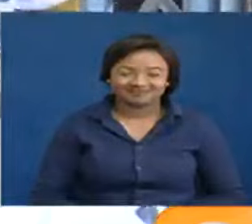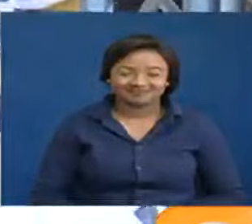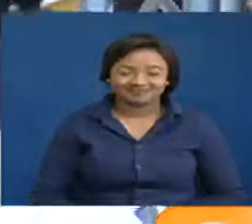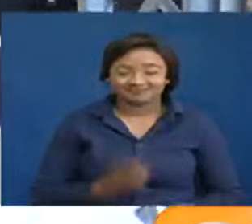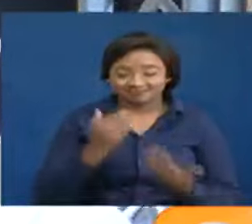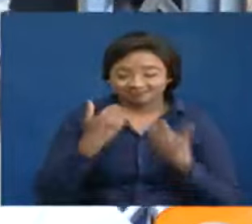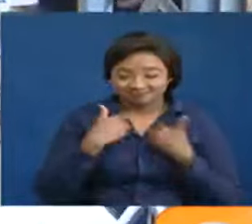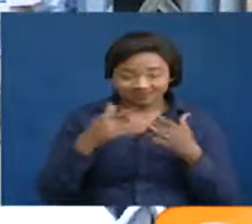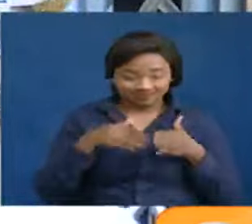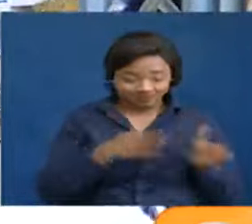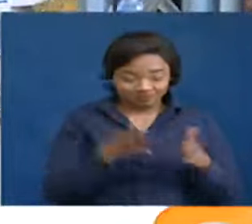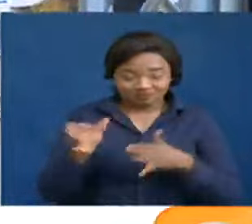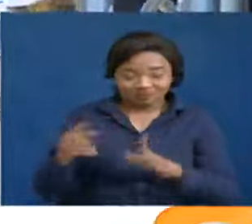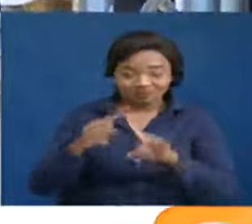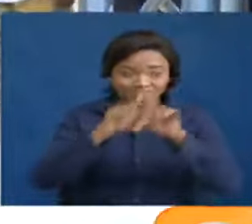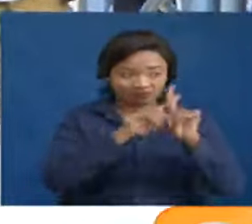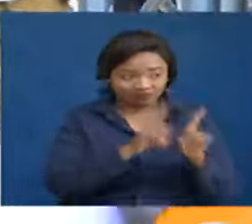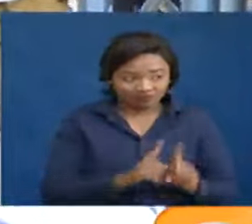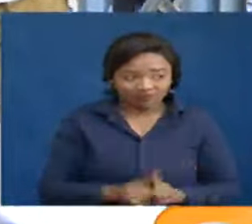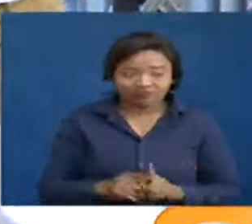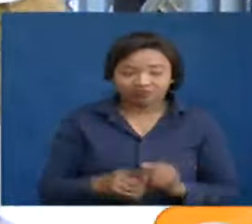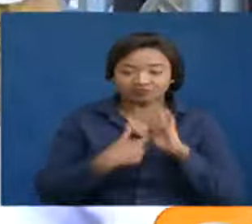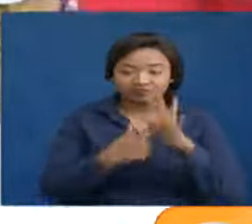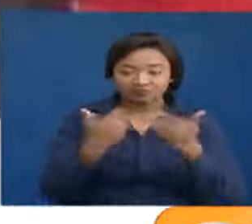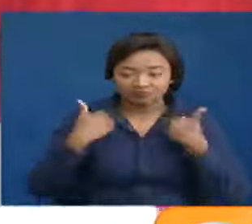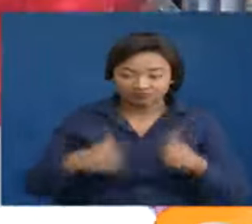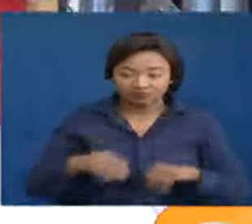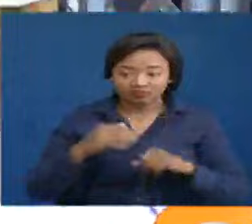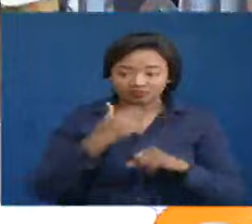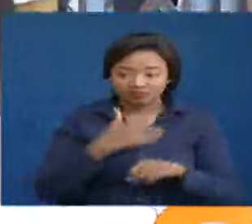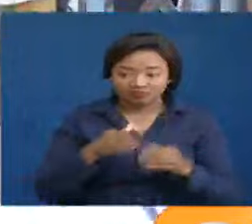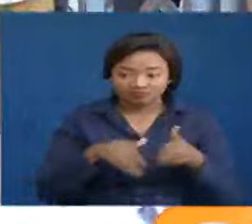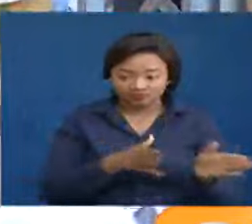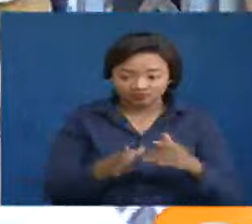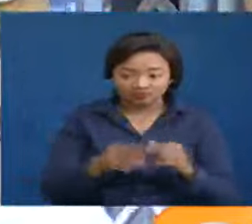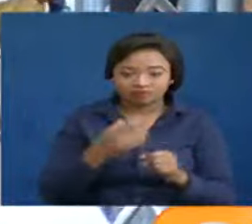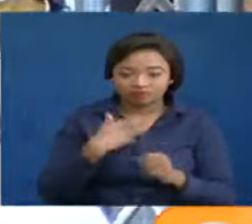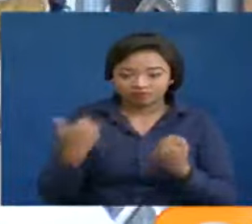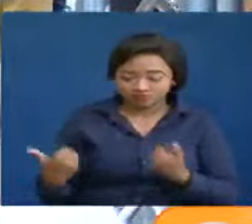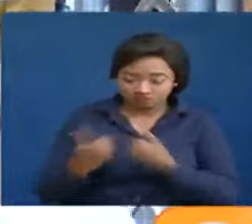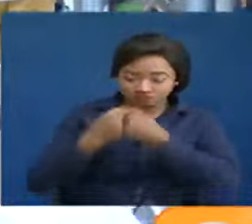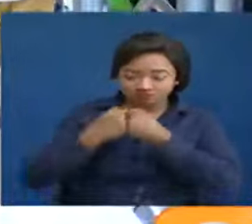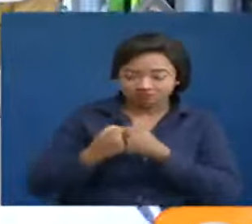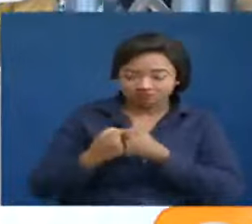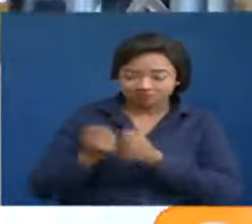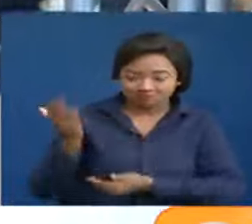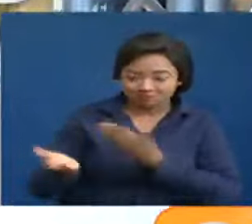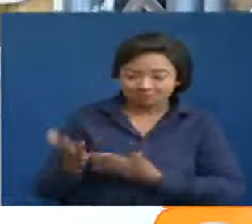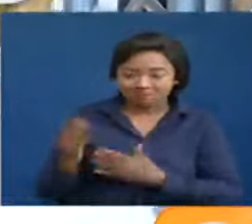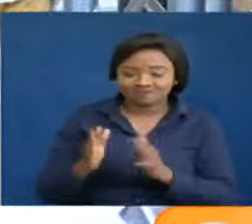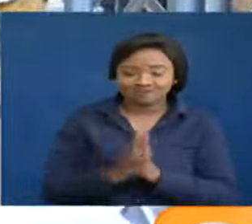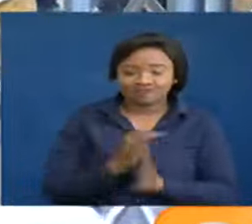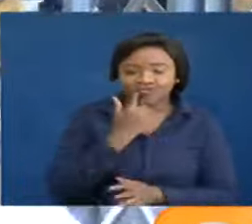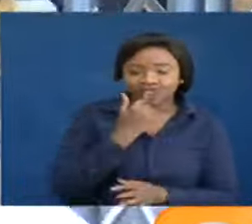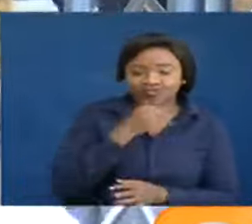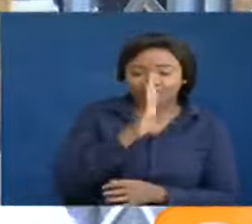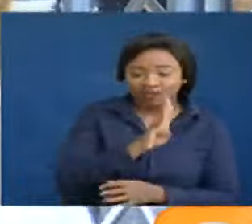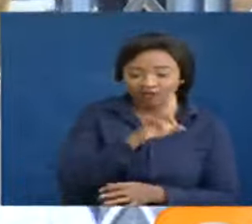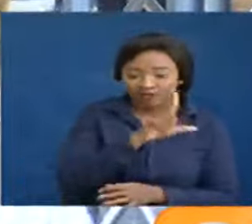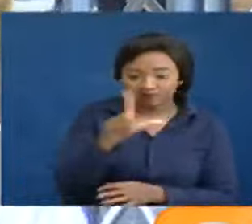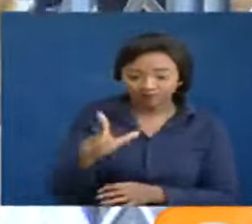Different opportunities for now, like I got the opportunity to battle in a Red Bull BC One World Final